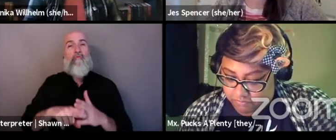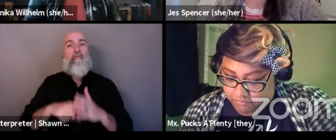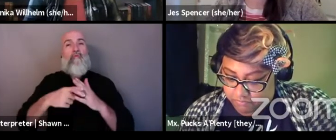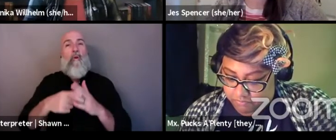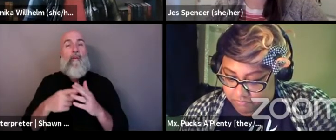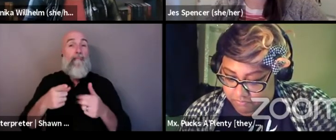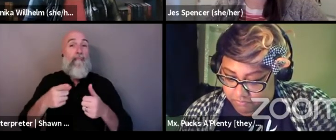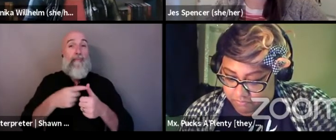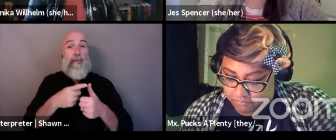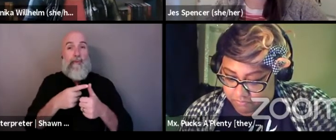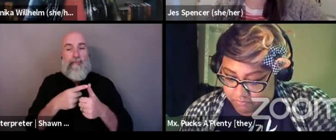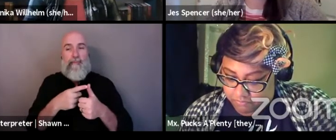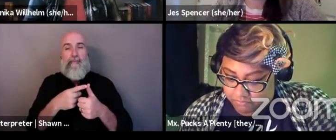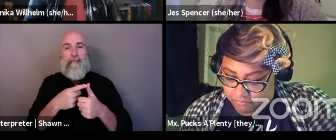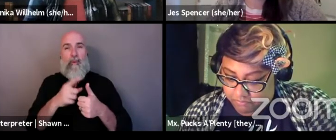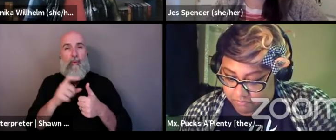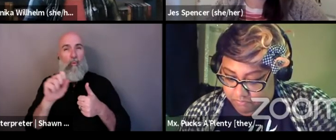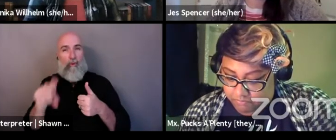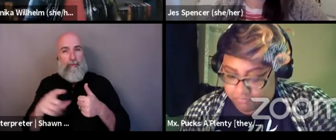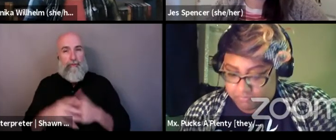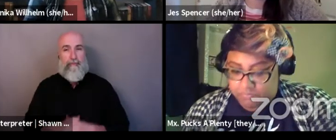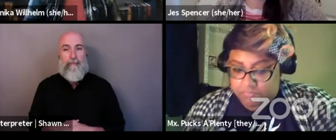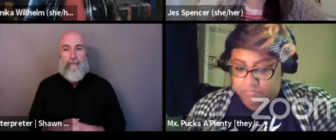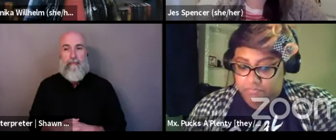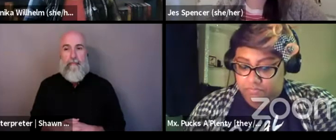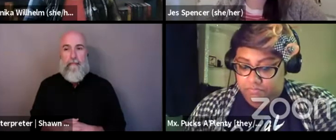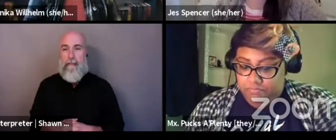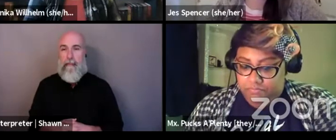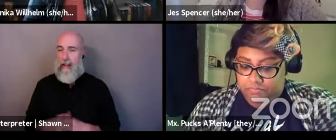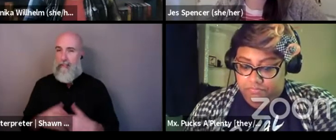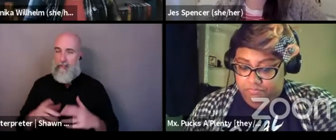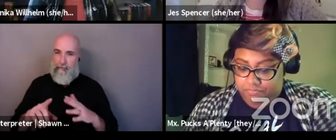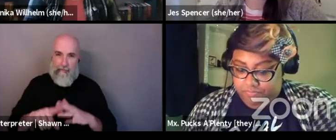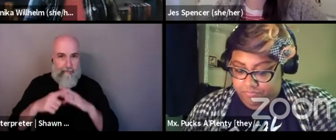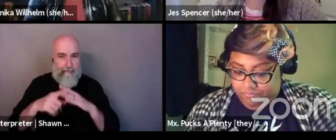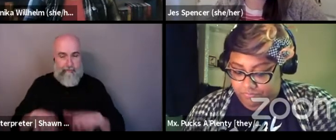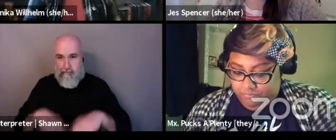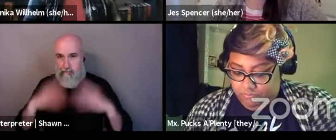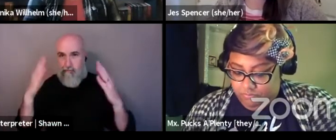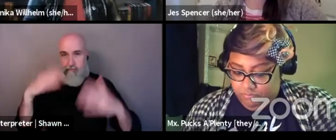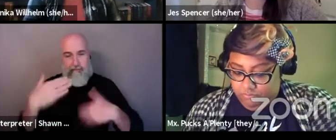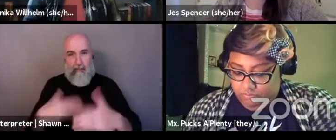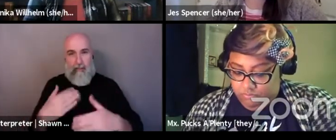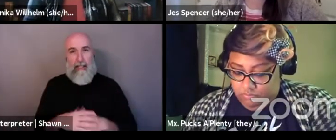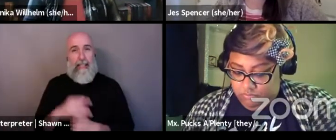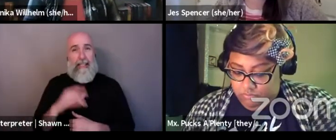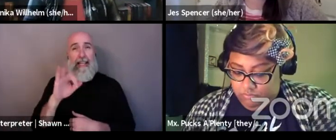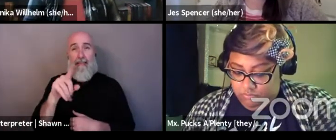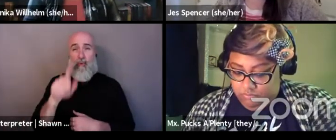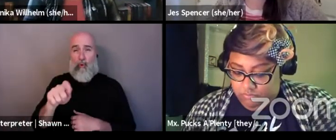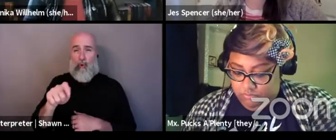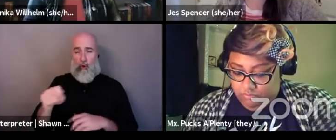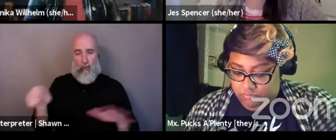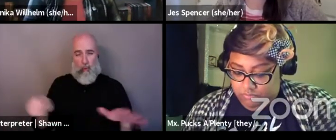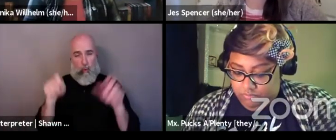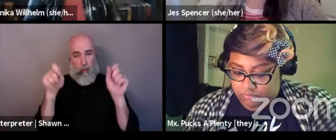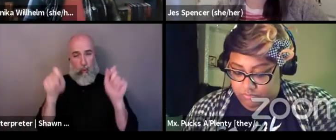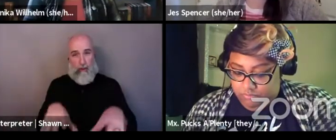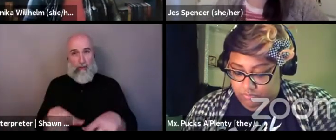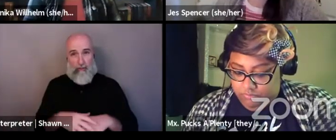first question and dive right in, and which I believe was, if you could wave a magic wand and